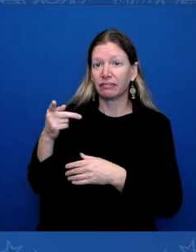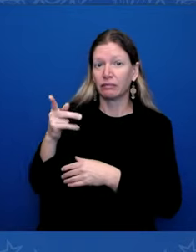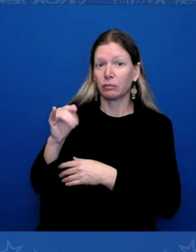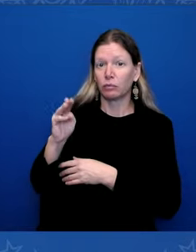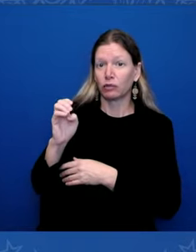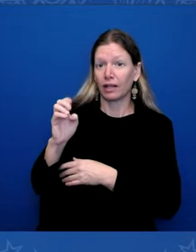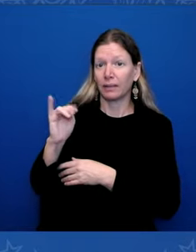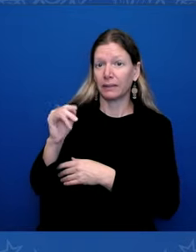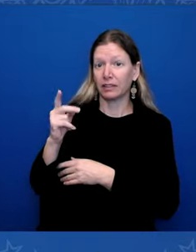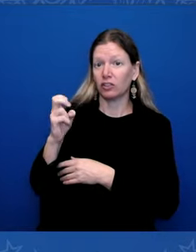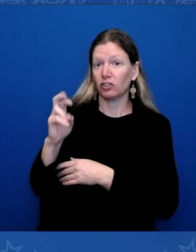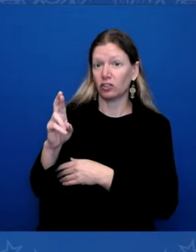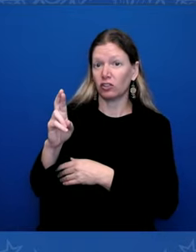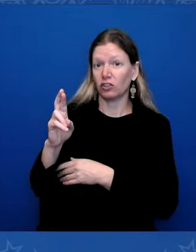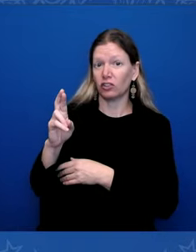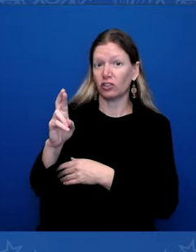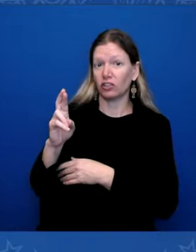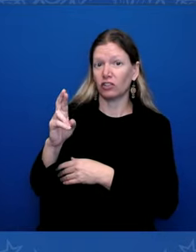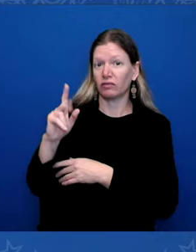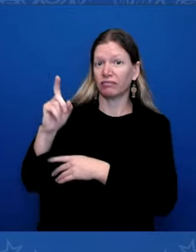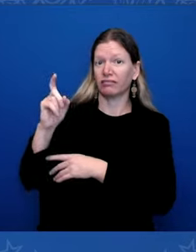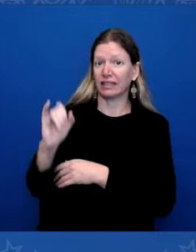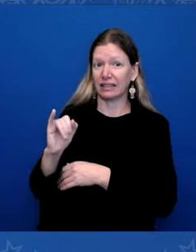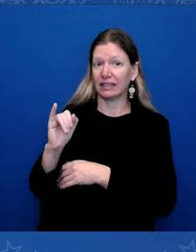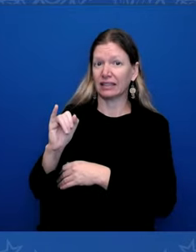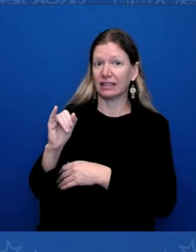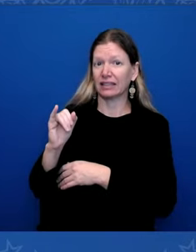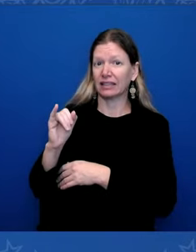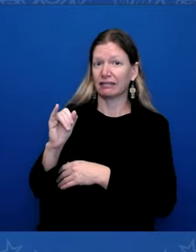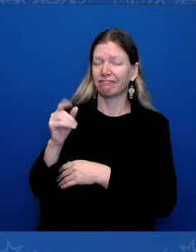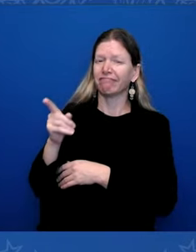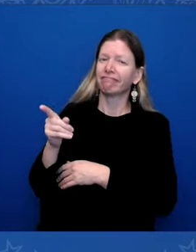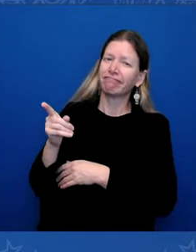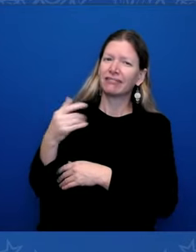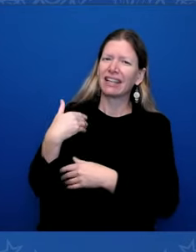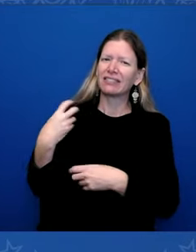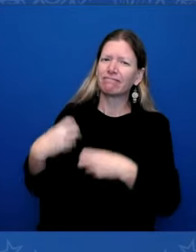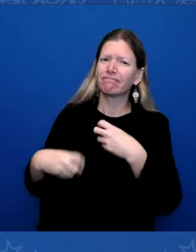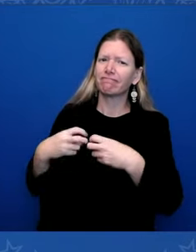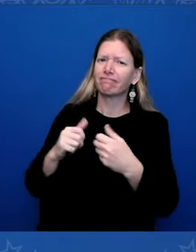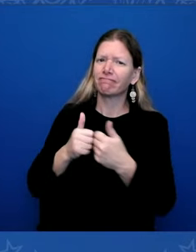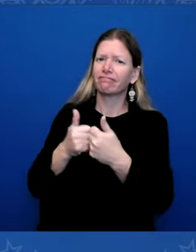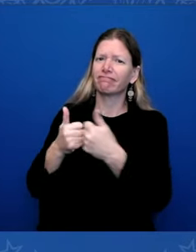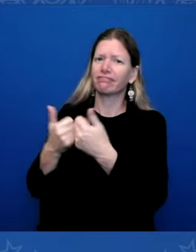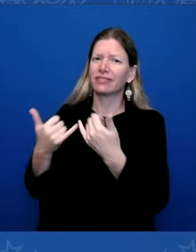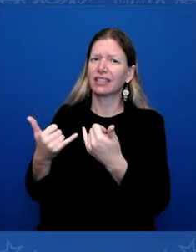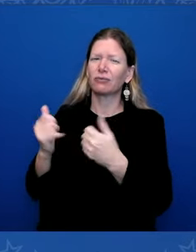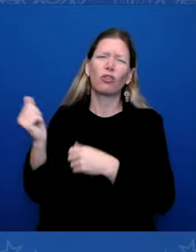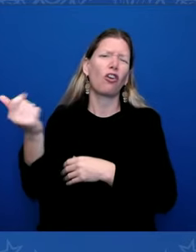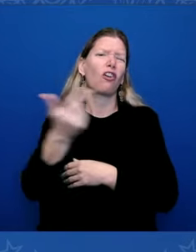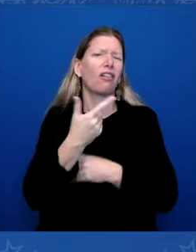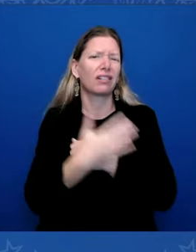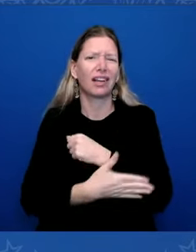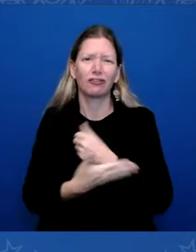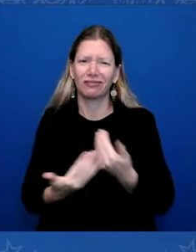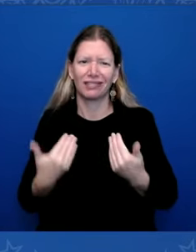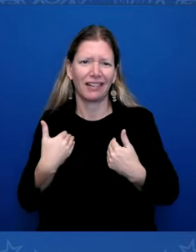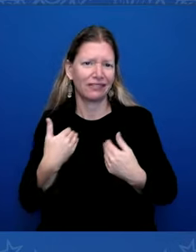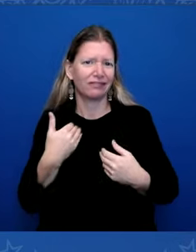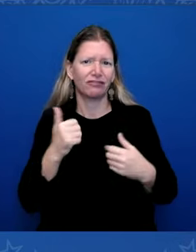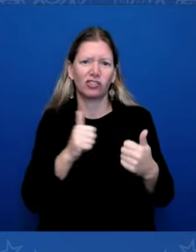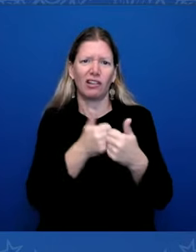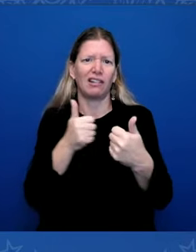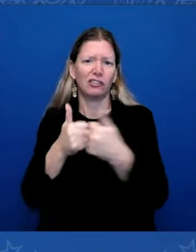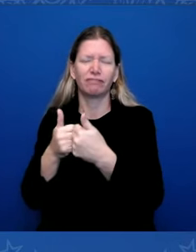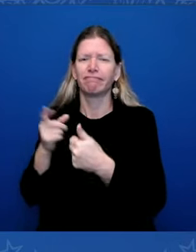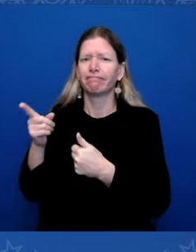some difficulties right now. All countries end up with difficulties, and he has some economic difficulties he's working his way through. I want to see China